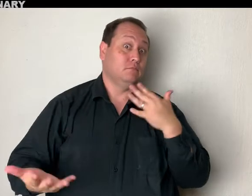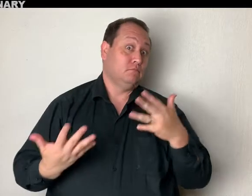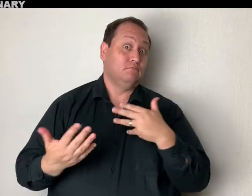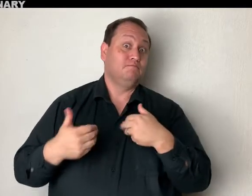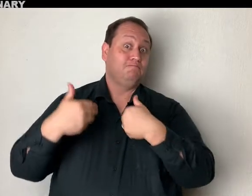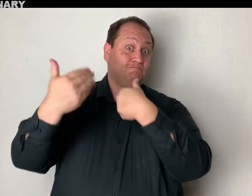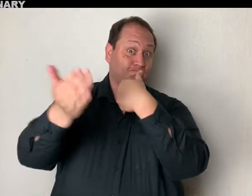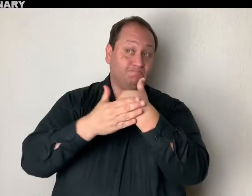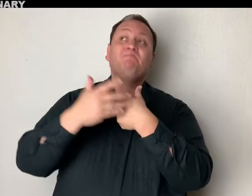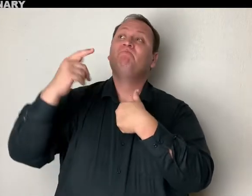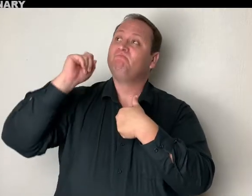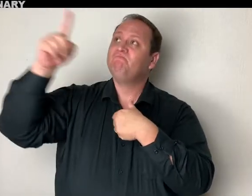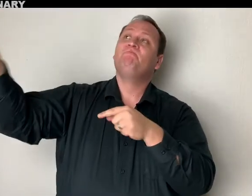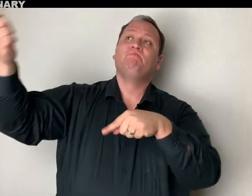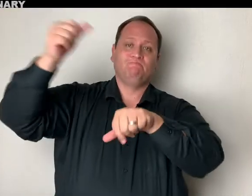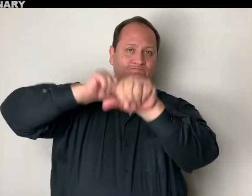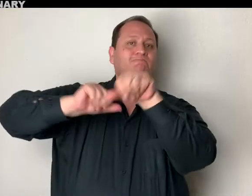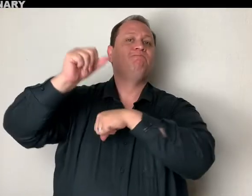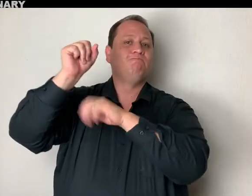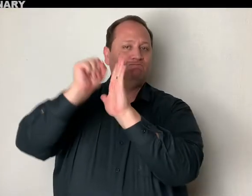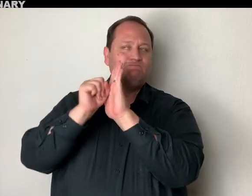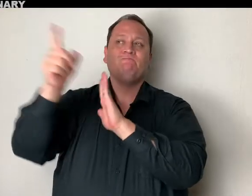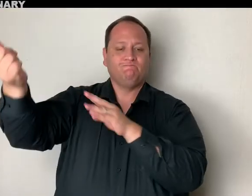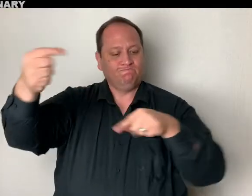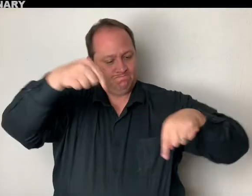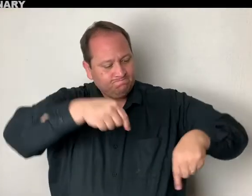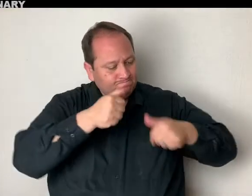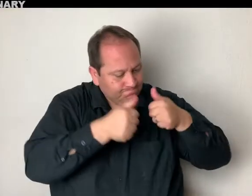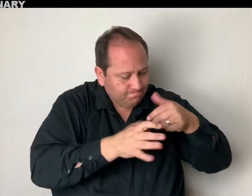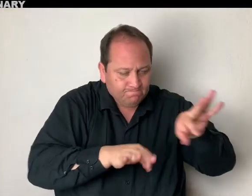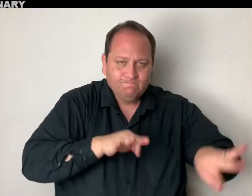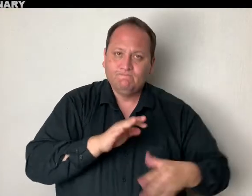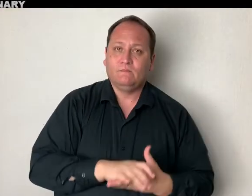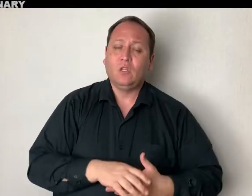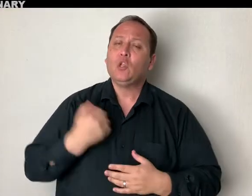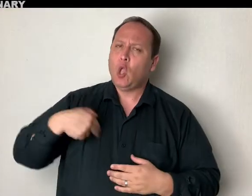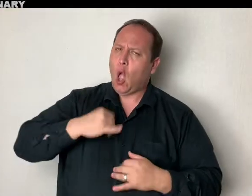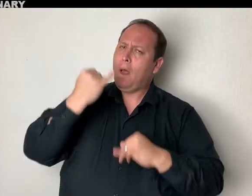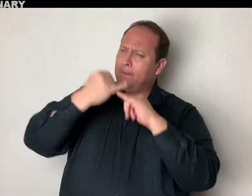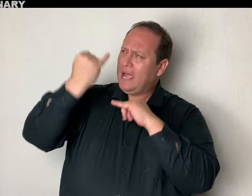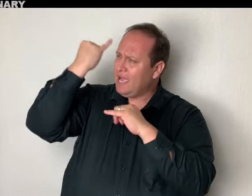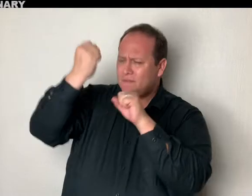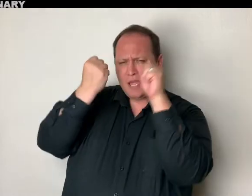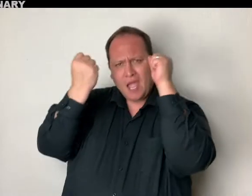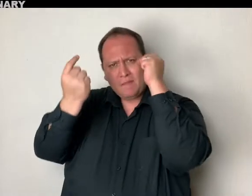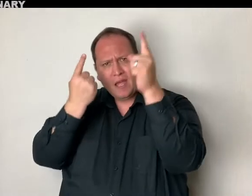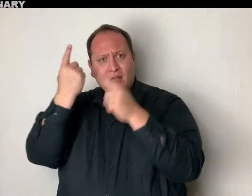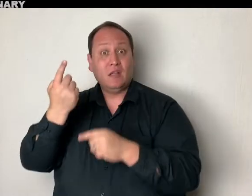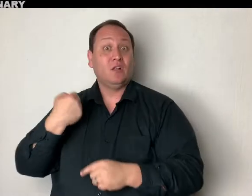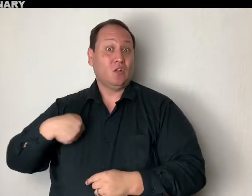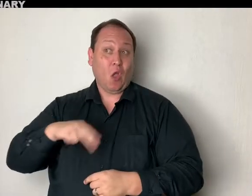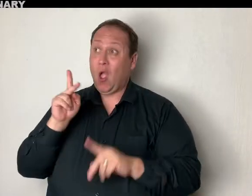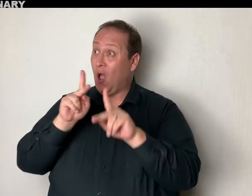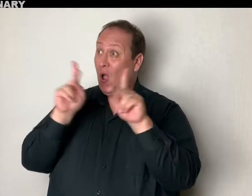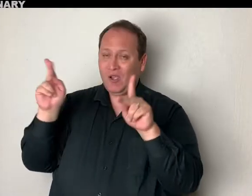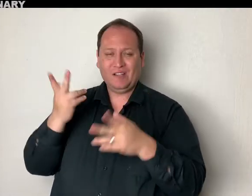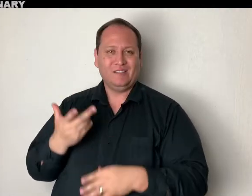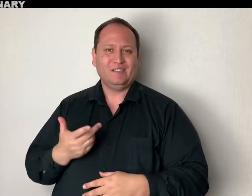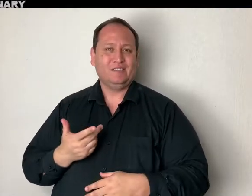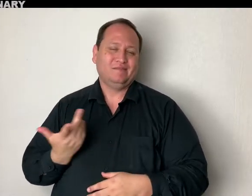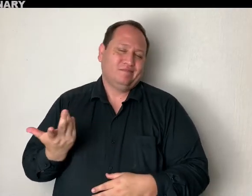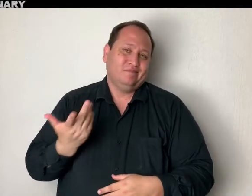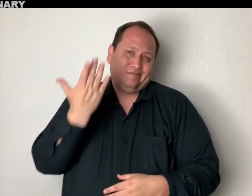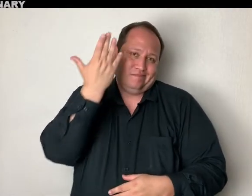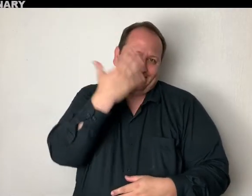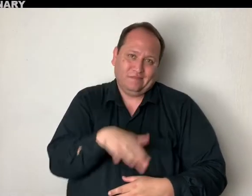semester. Finally, we will coalesce the ideas. We are not at all, our goal is not to have a